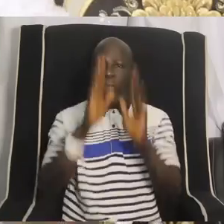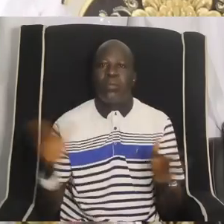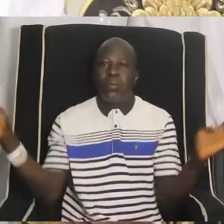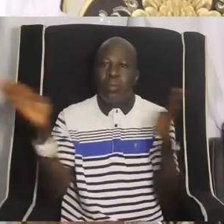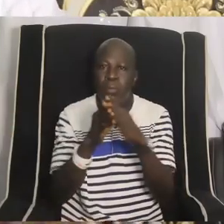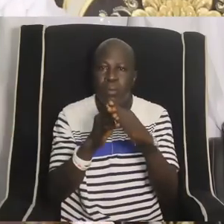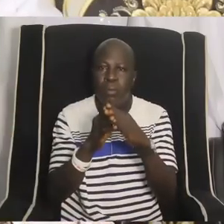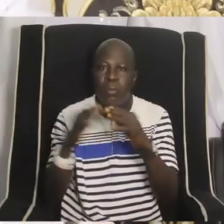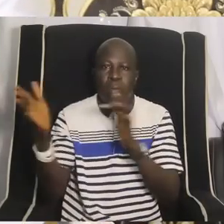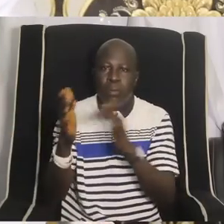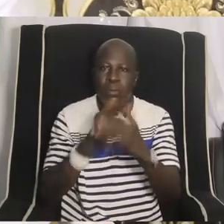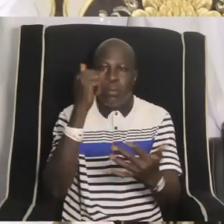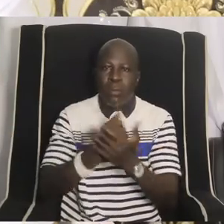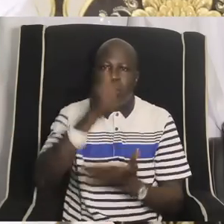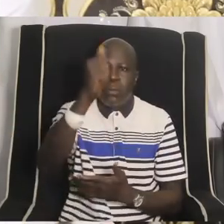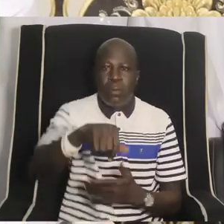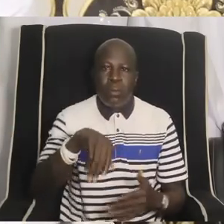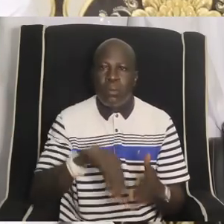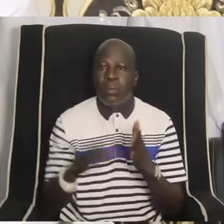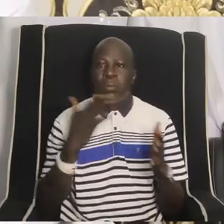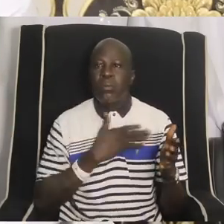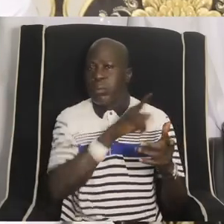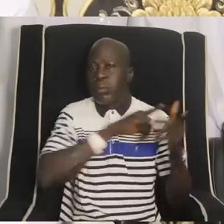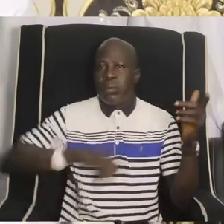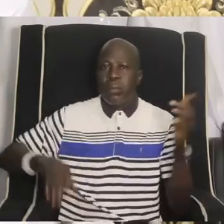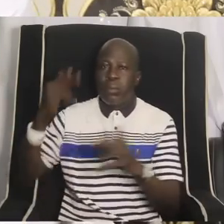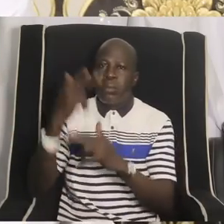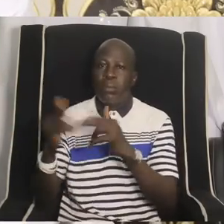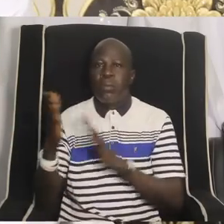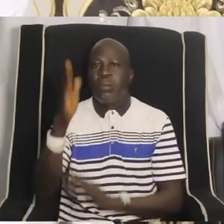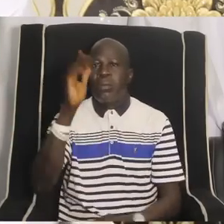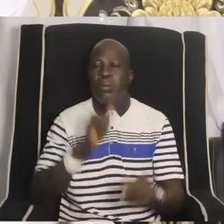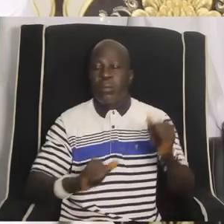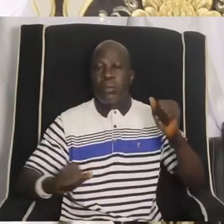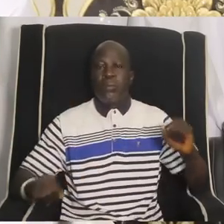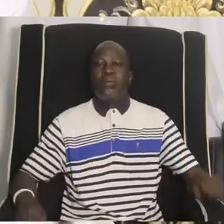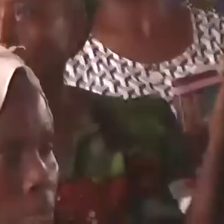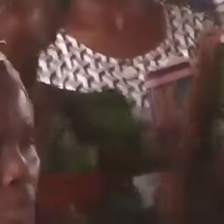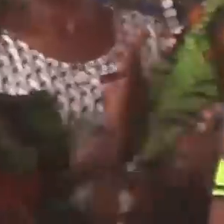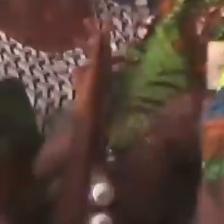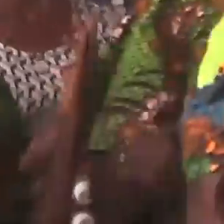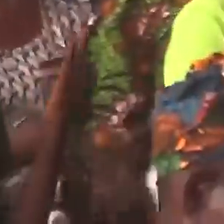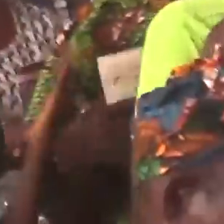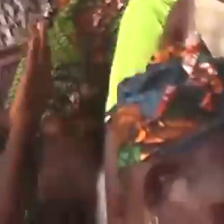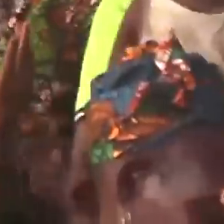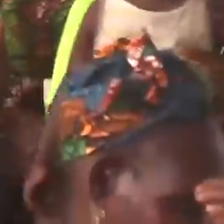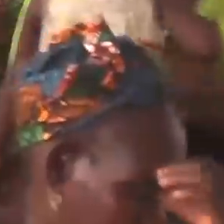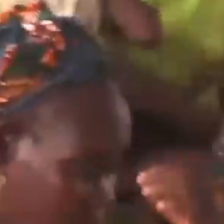amen. Amen. Yes. Amen. Amen. In Jesus' name, my Lord.